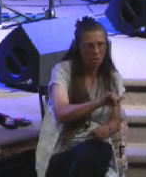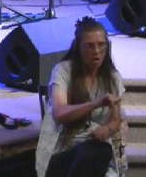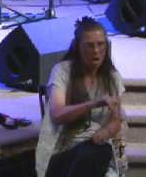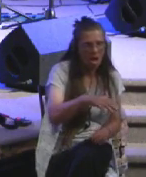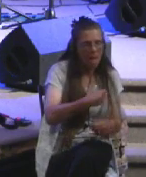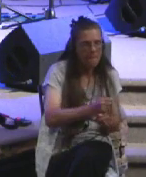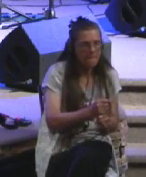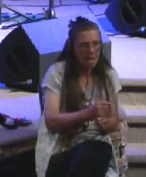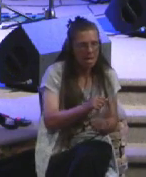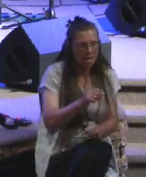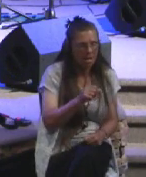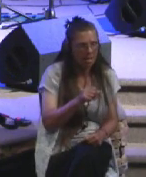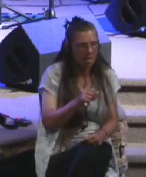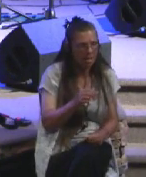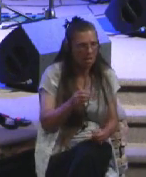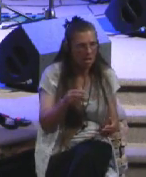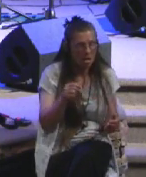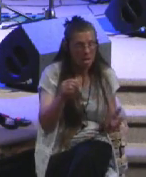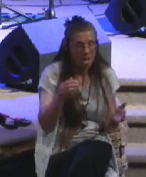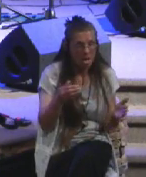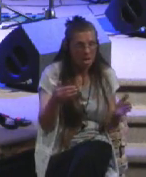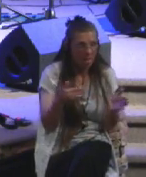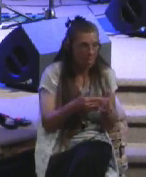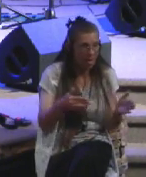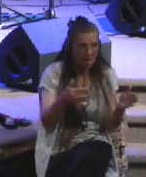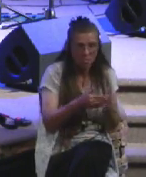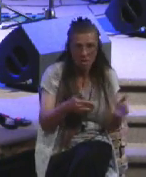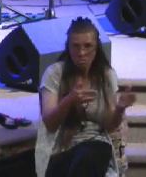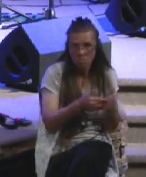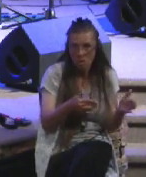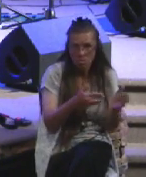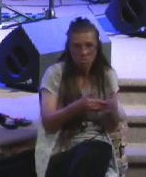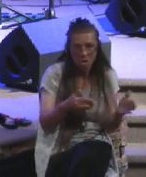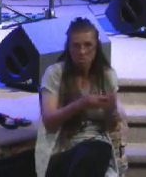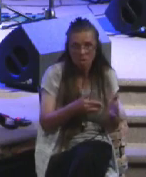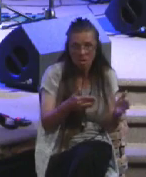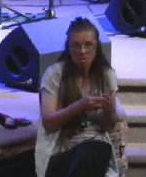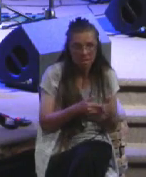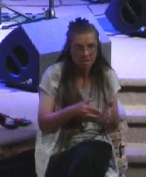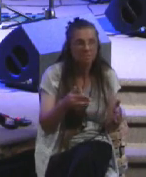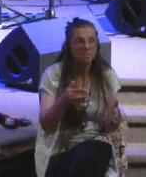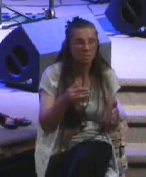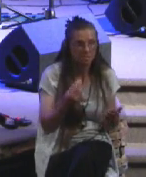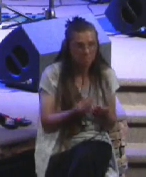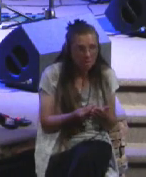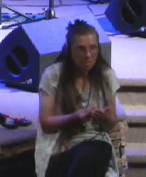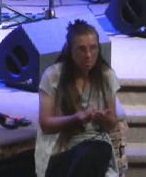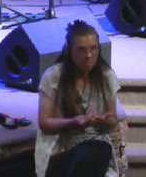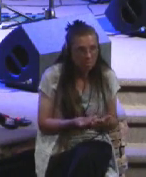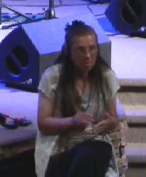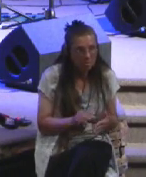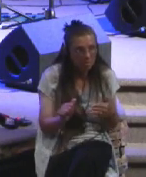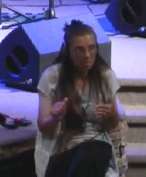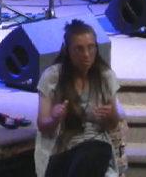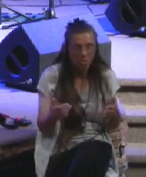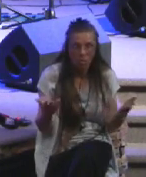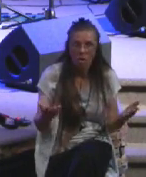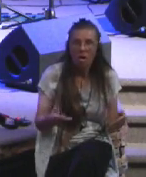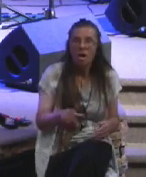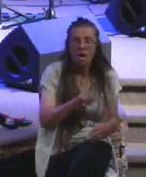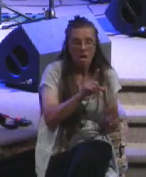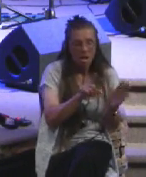$1.25 million of taxpayers' money to deal with them. How do you know the law of blessing because